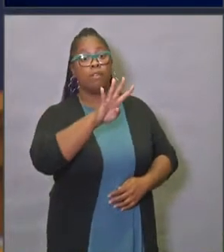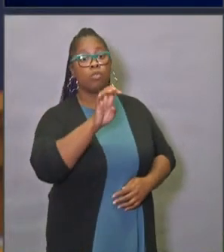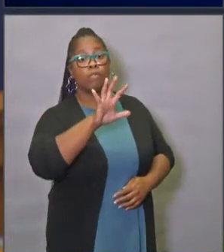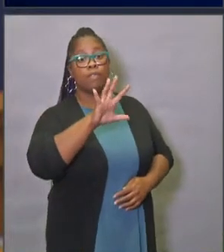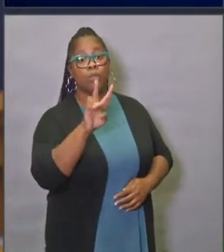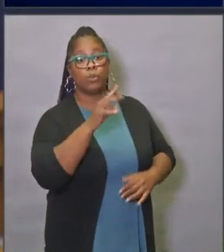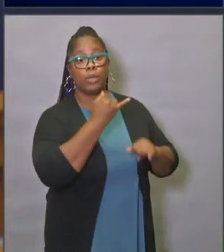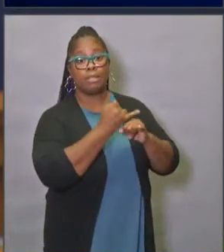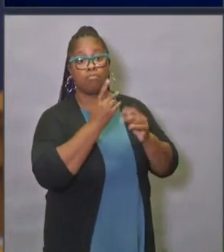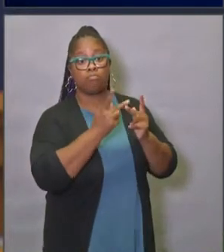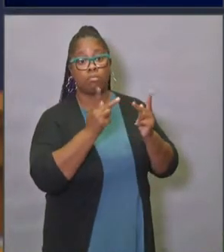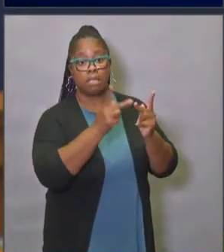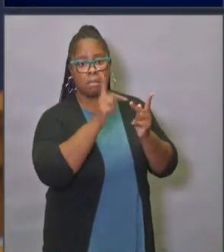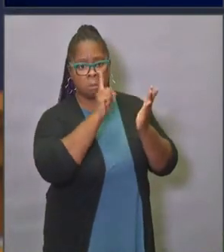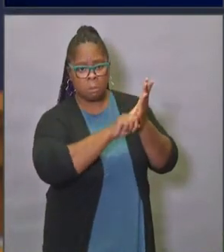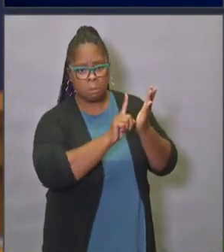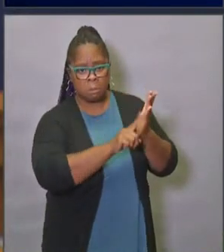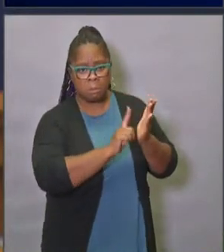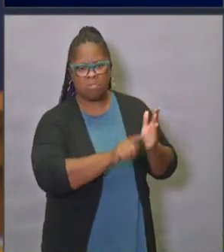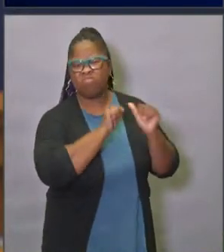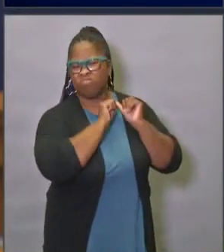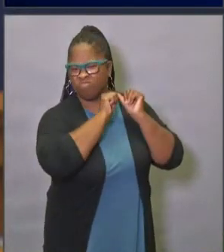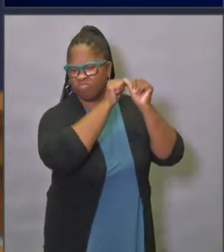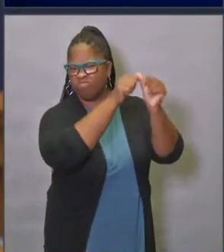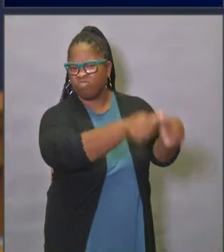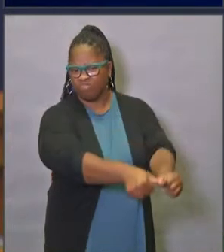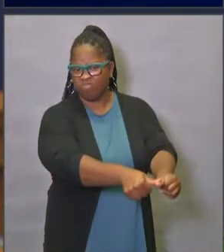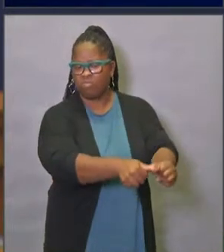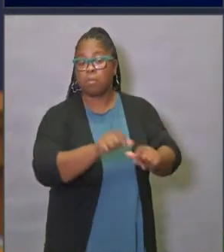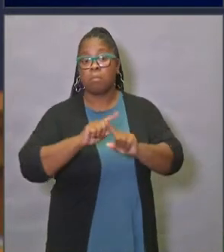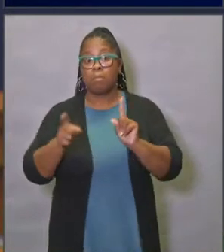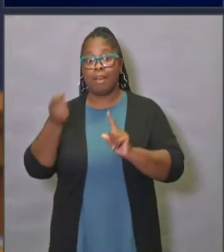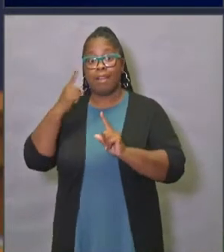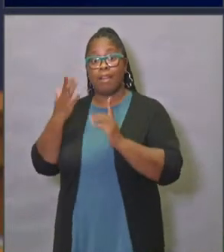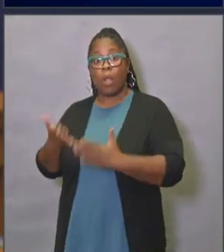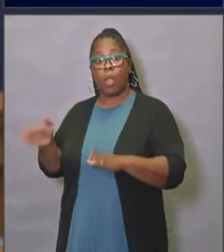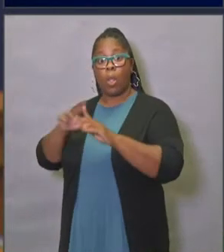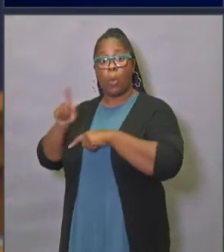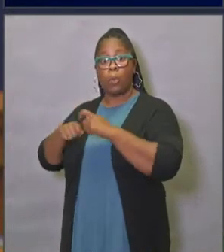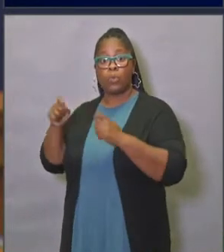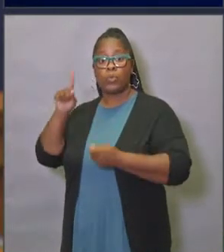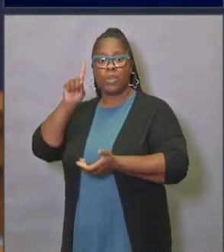452 institutional investigations are ongoing, but we have closed out